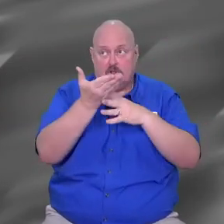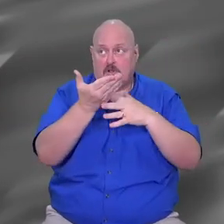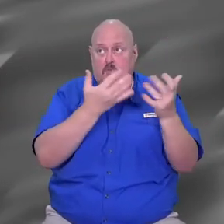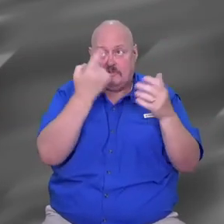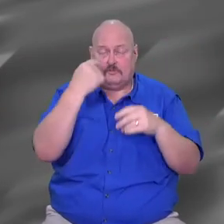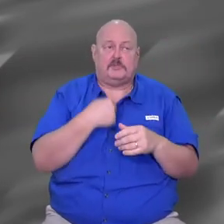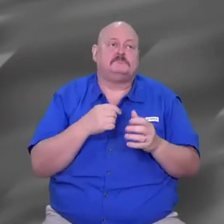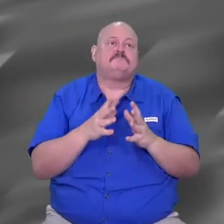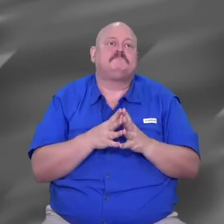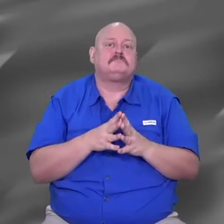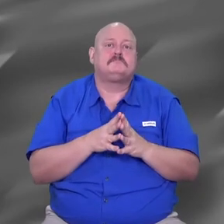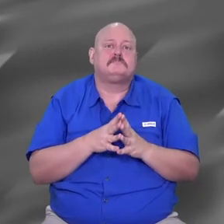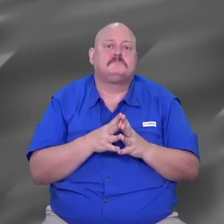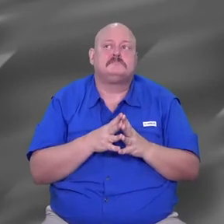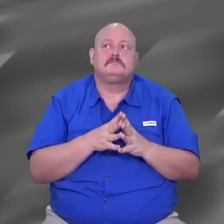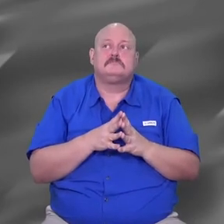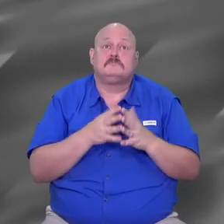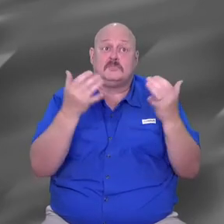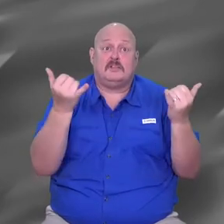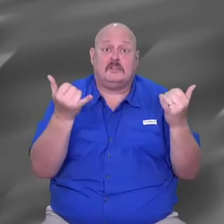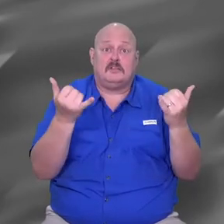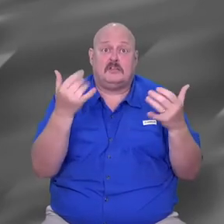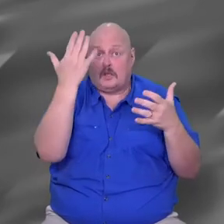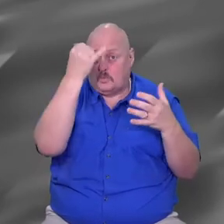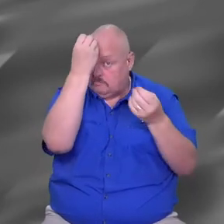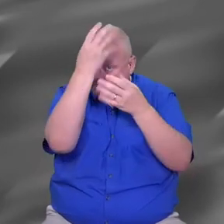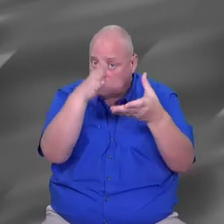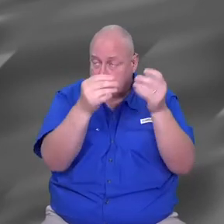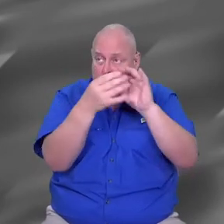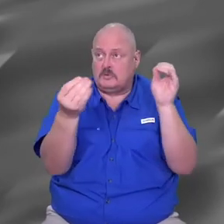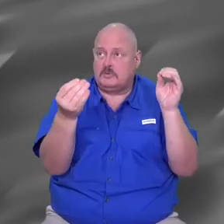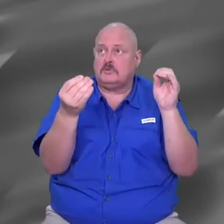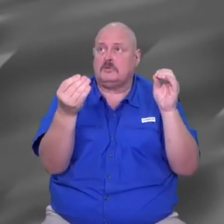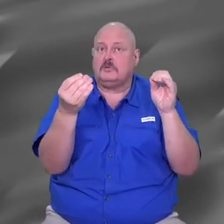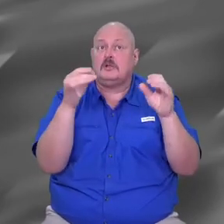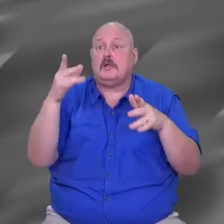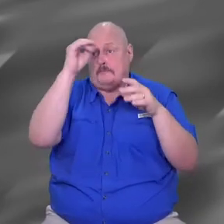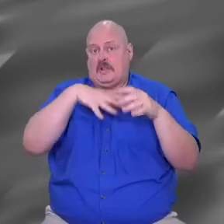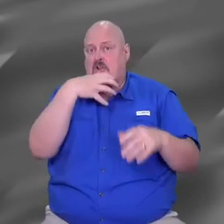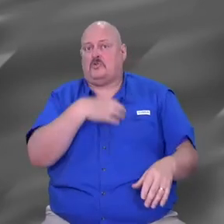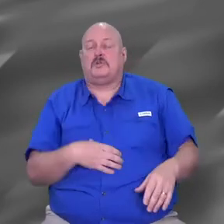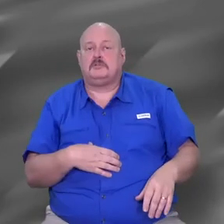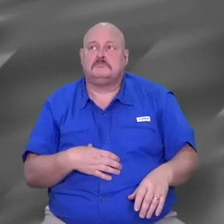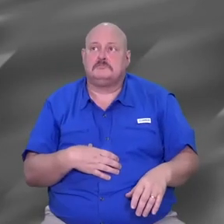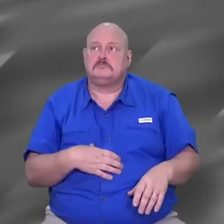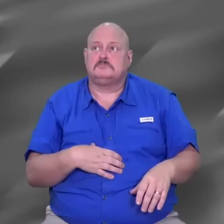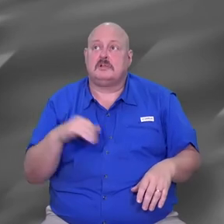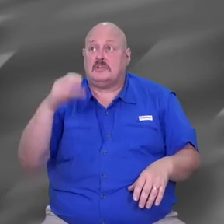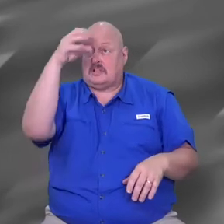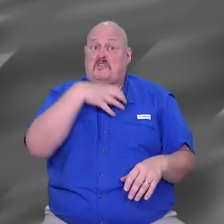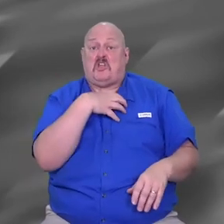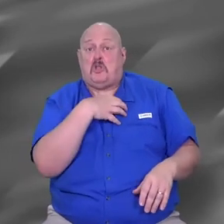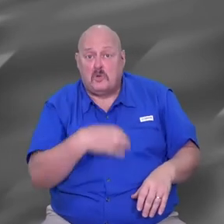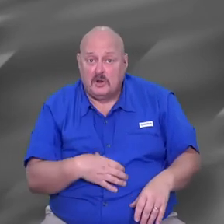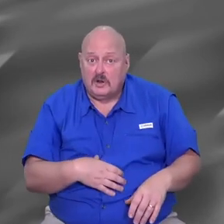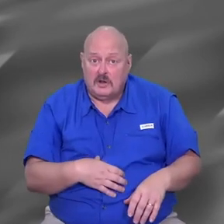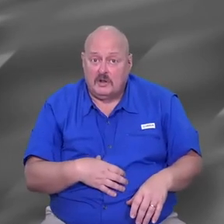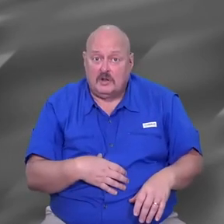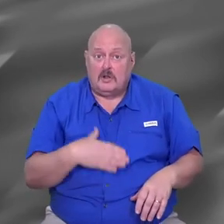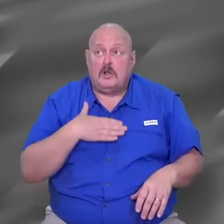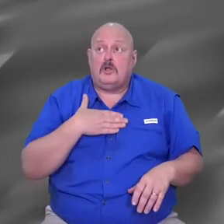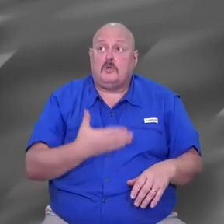me. Now, why'd I share that story with you? That man was hungry. That man was hungry. He was